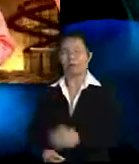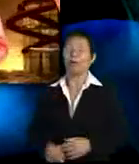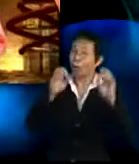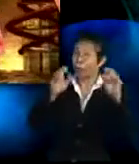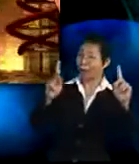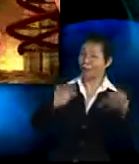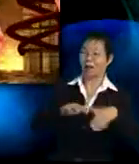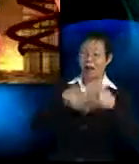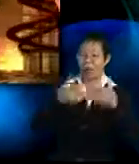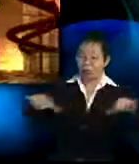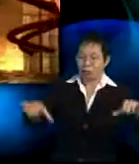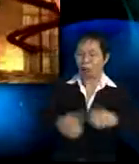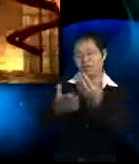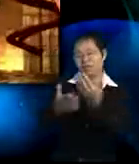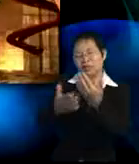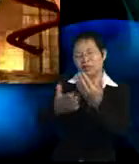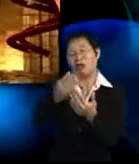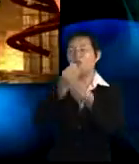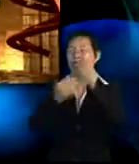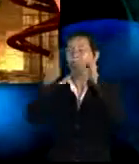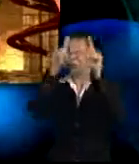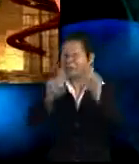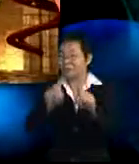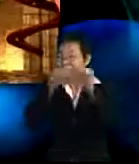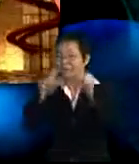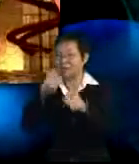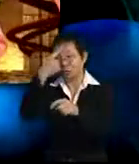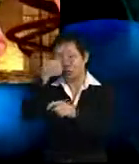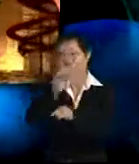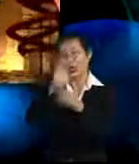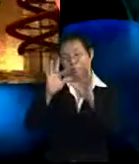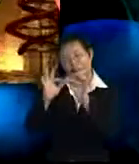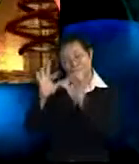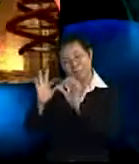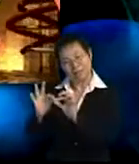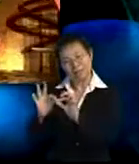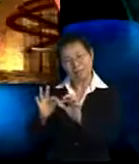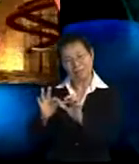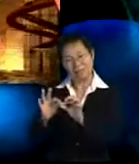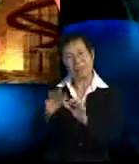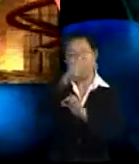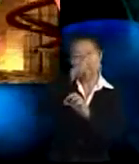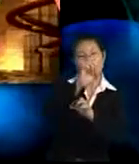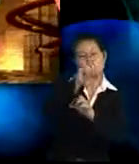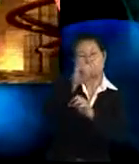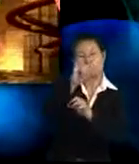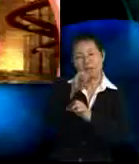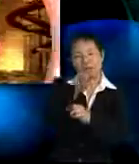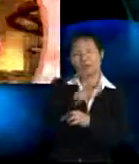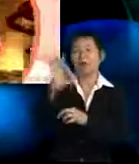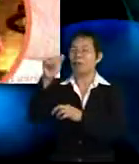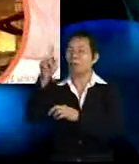Okay, how about doing some simple food tests to test for starch, glucose, proteins, and